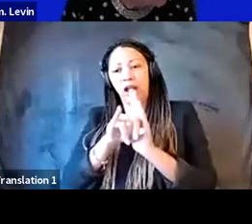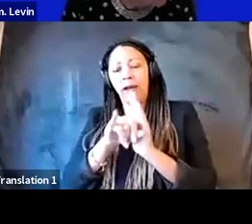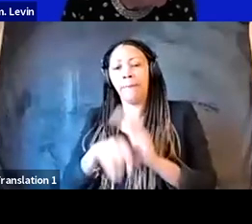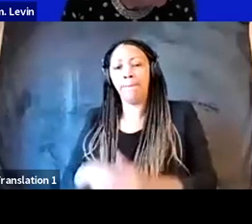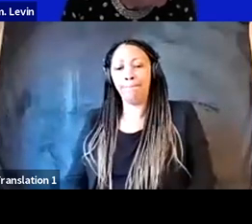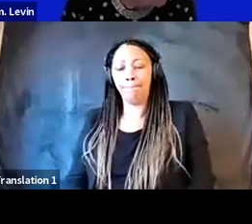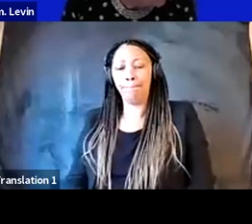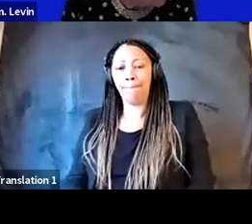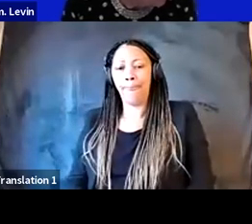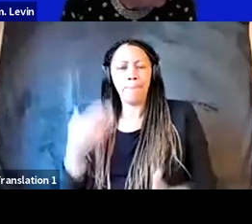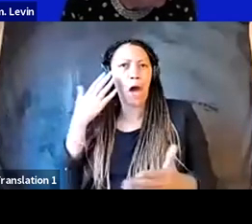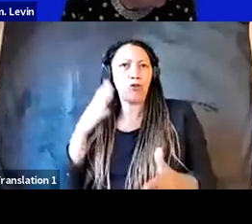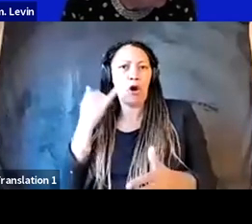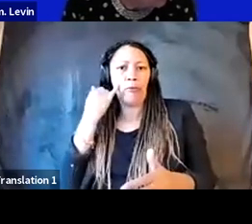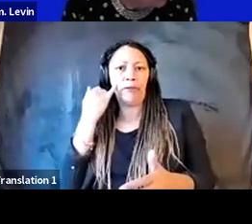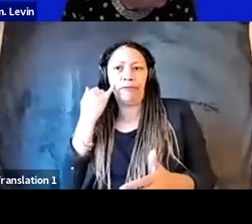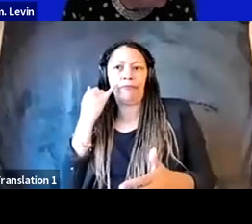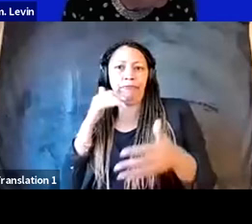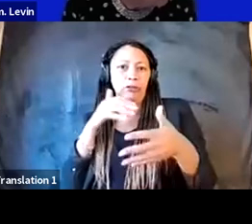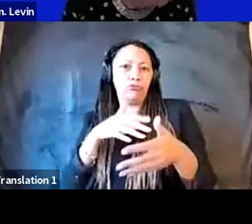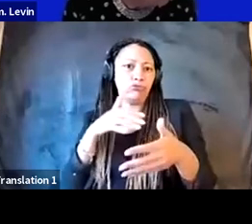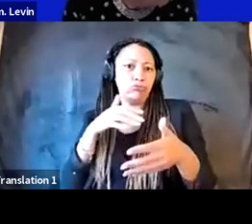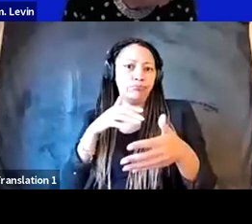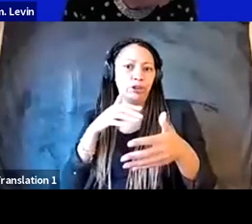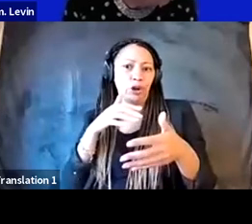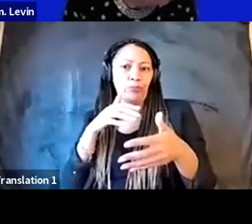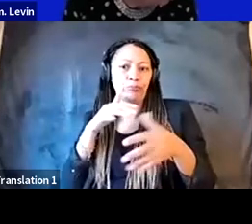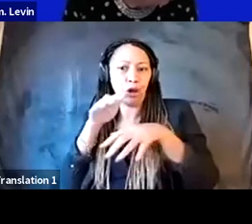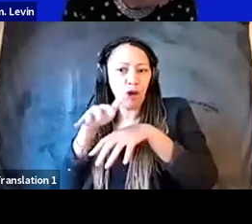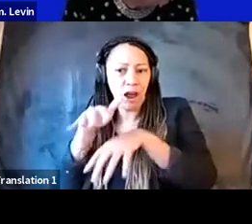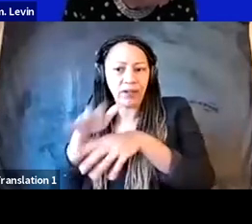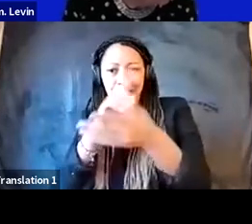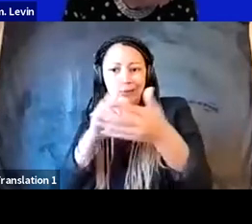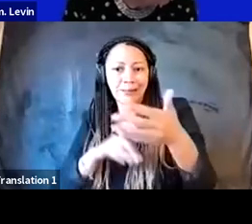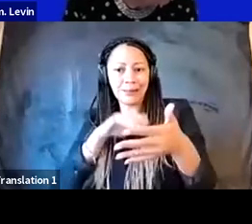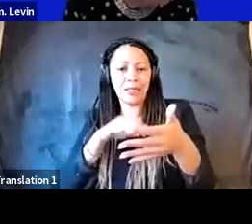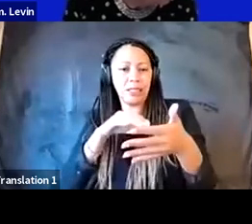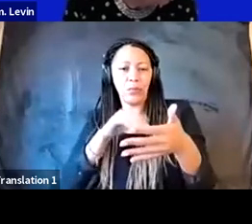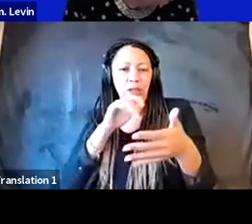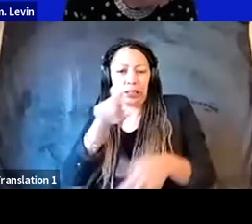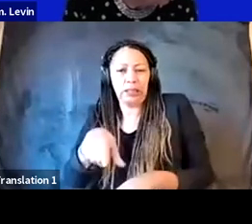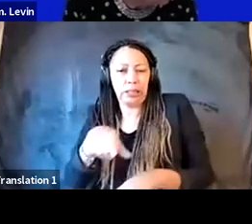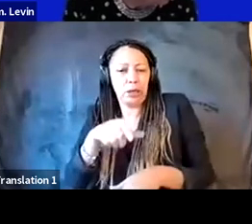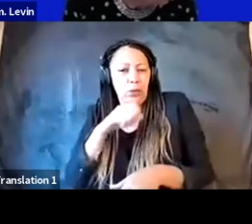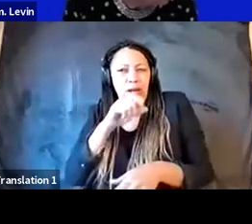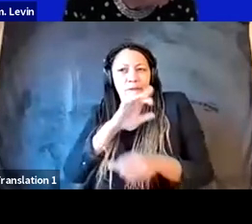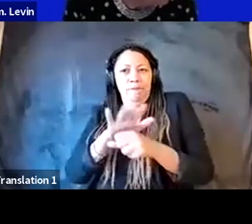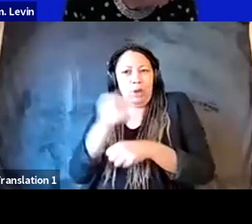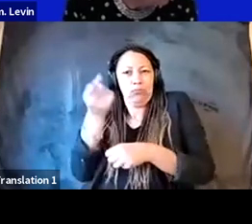loosely defined traffic study is necessary. We just weren't entirely sure what that means. Yeah, I appreciate